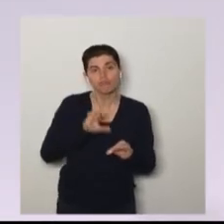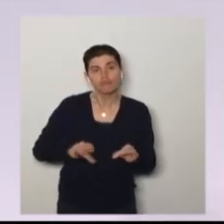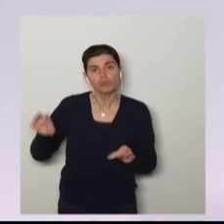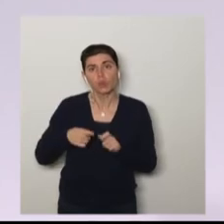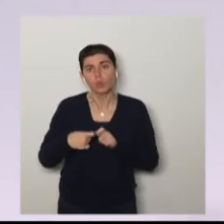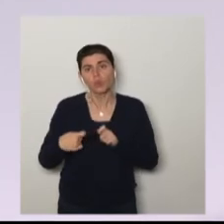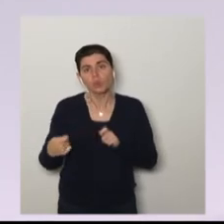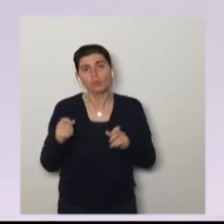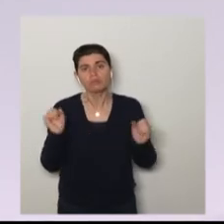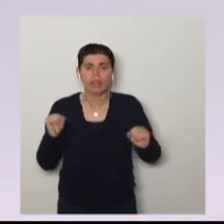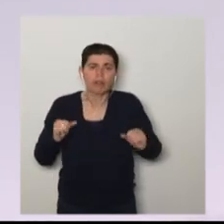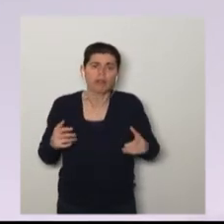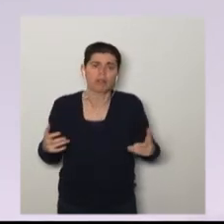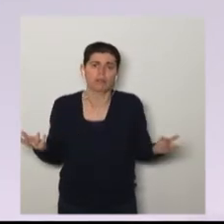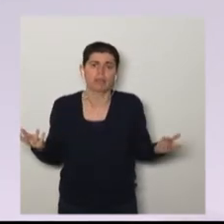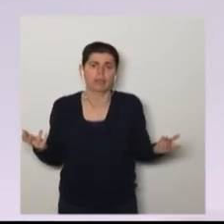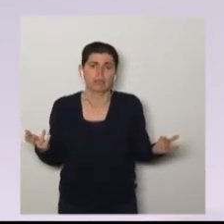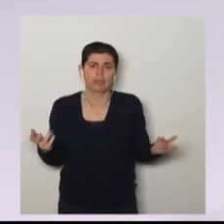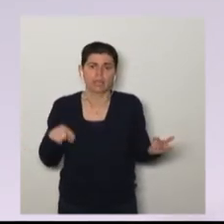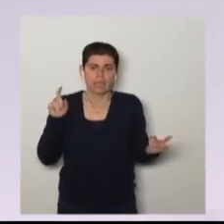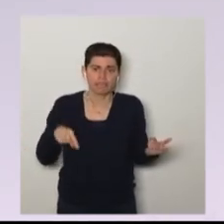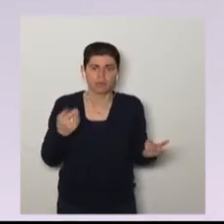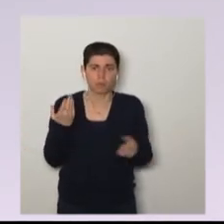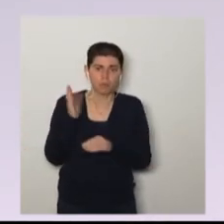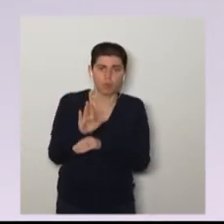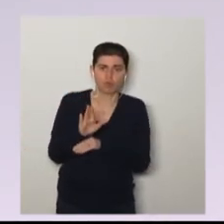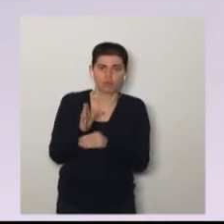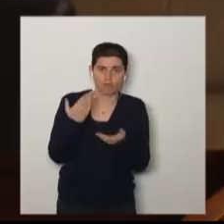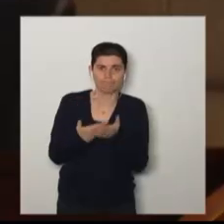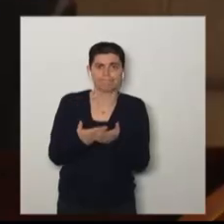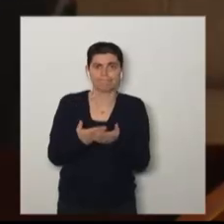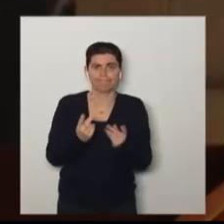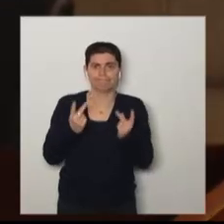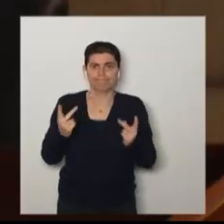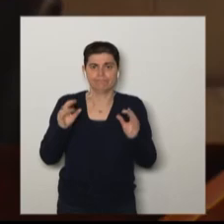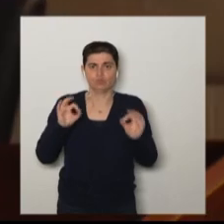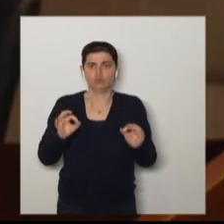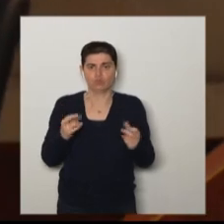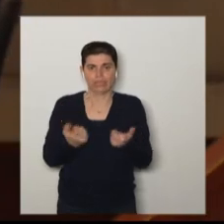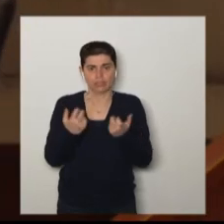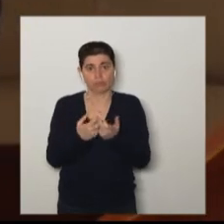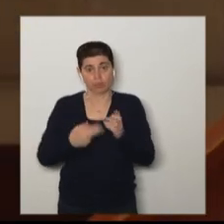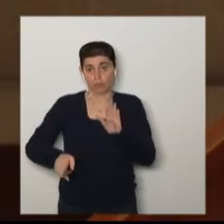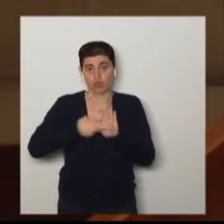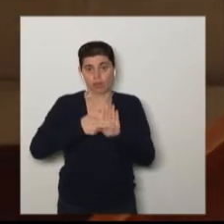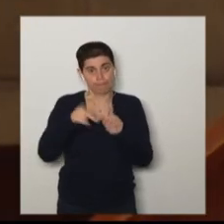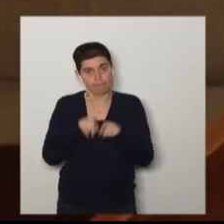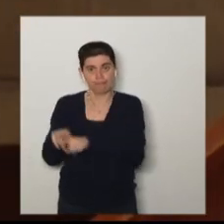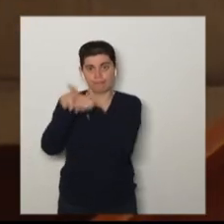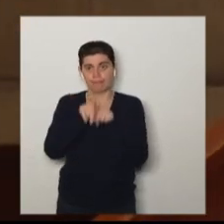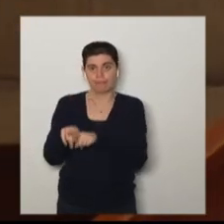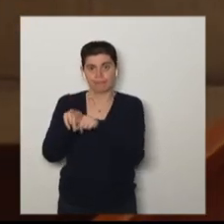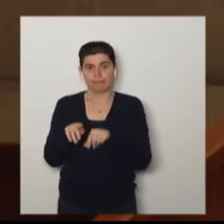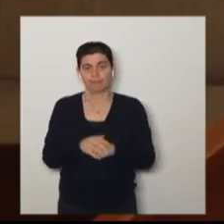you have to give these examples and to establish a standard. And have an agenda concretely about this. Let's go to the